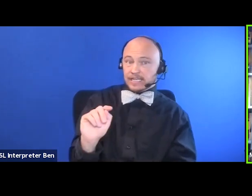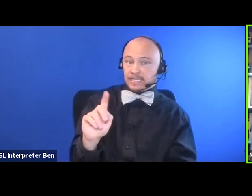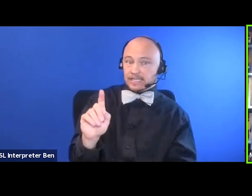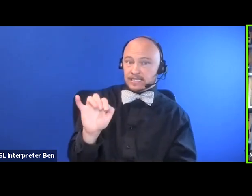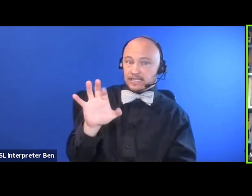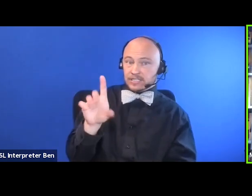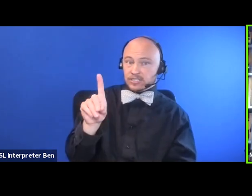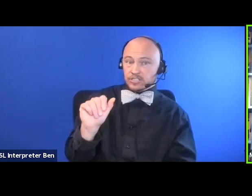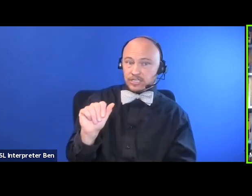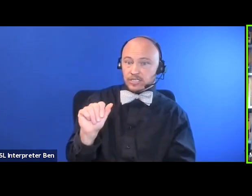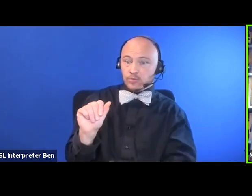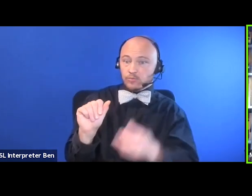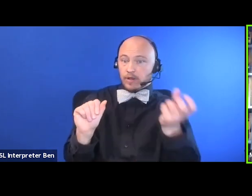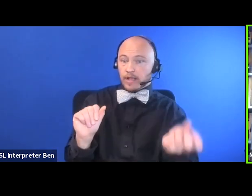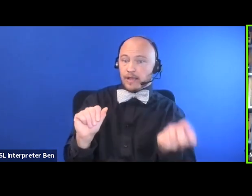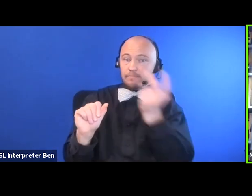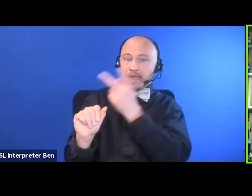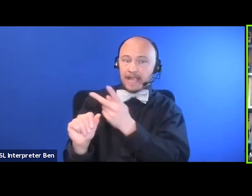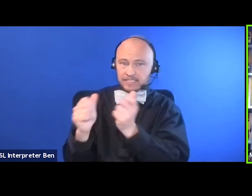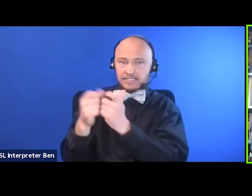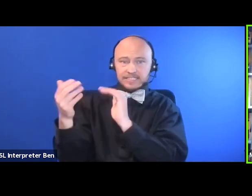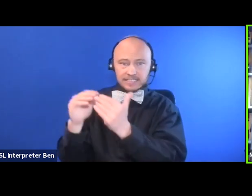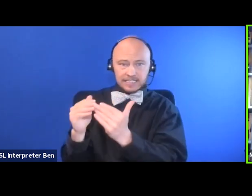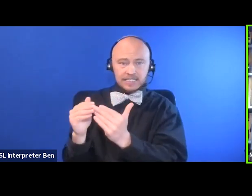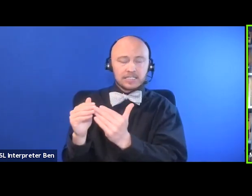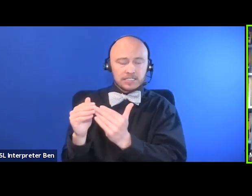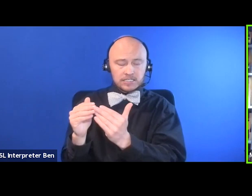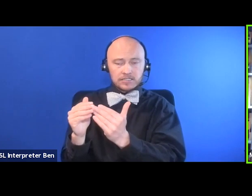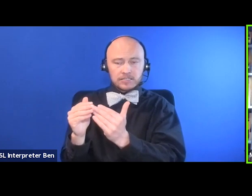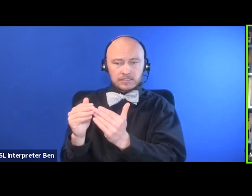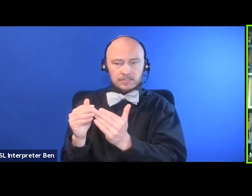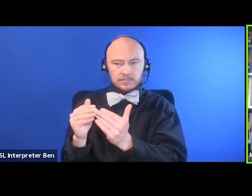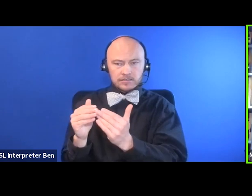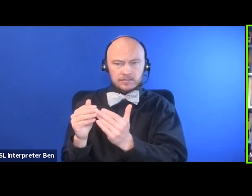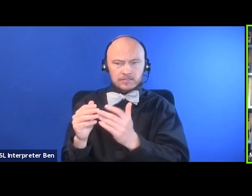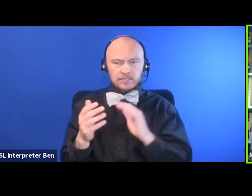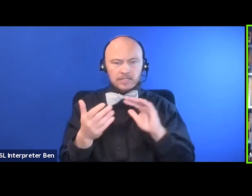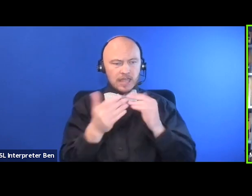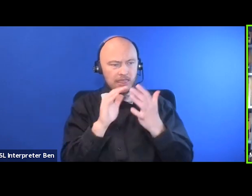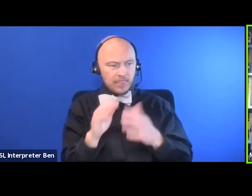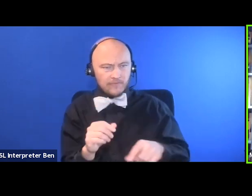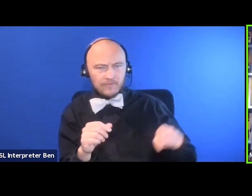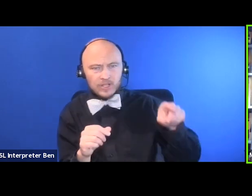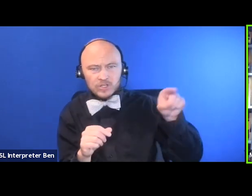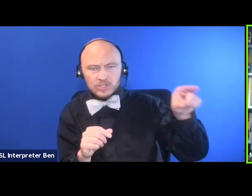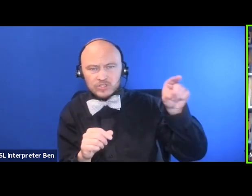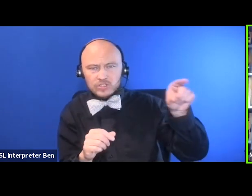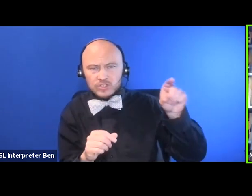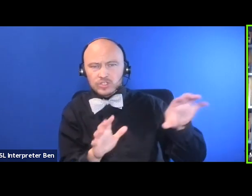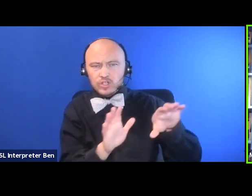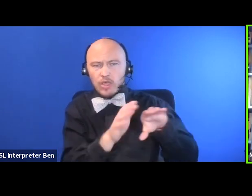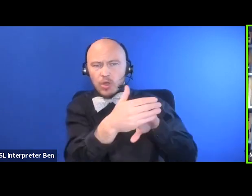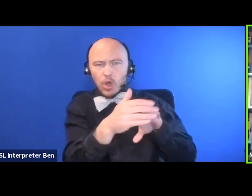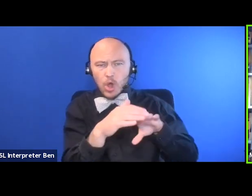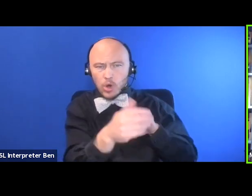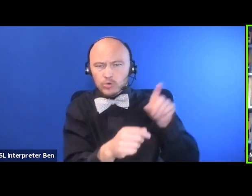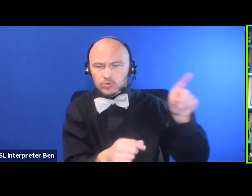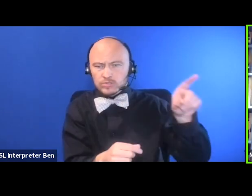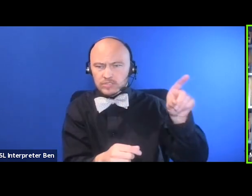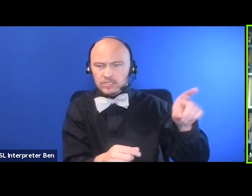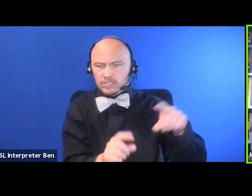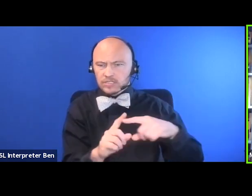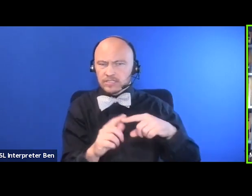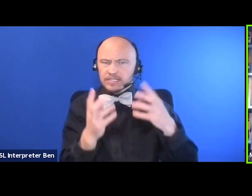upon our return to Matsue. The villagers on the Hoki coast were